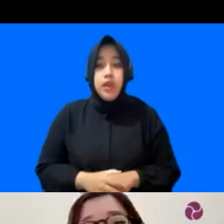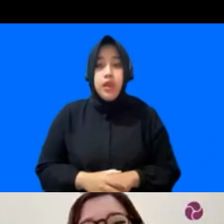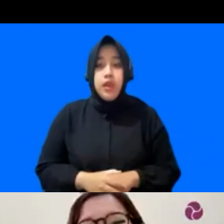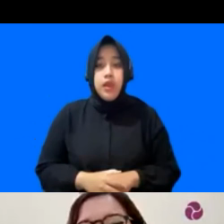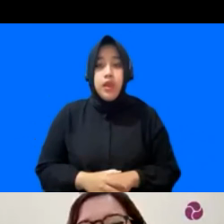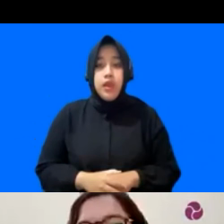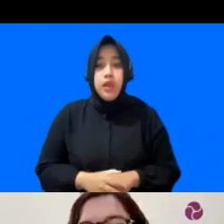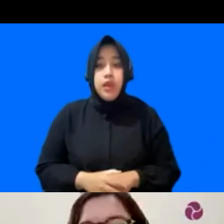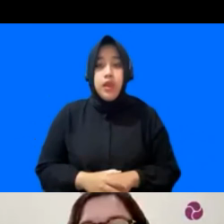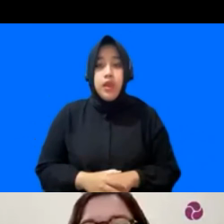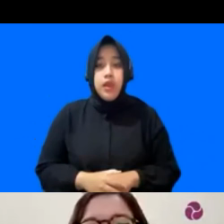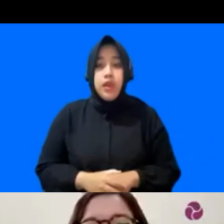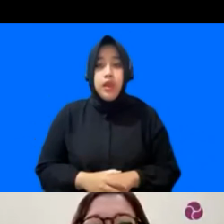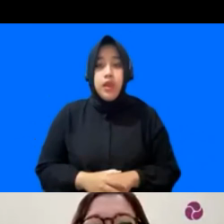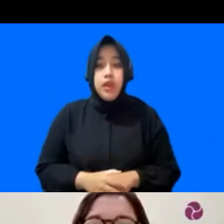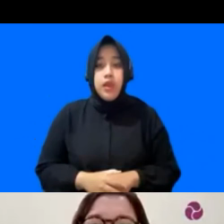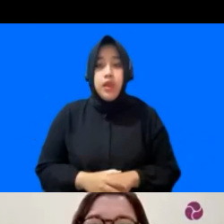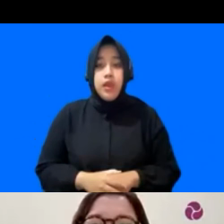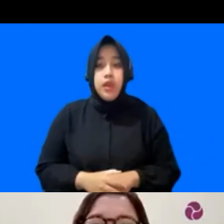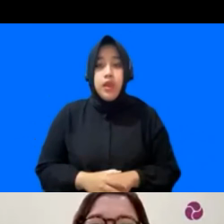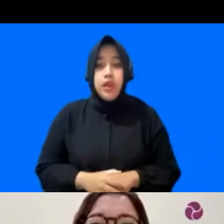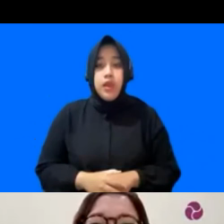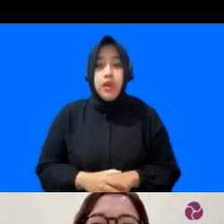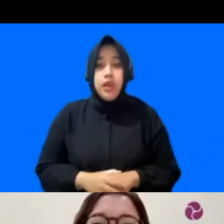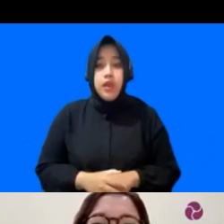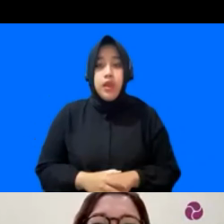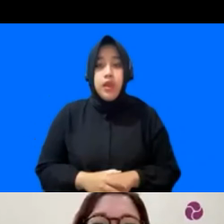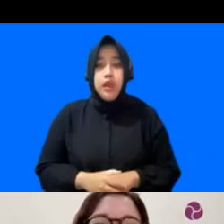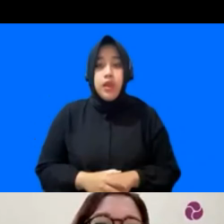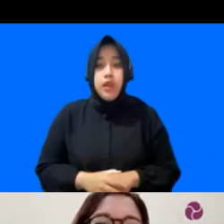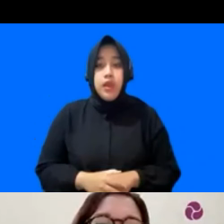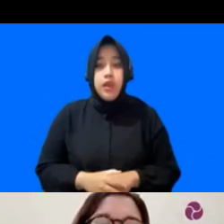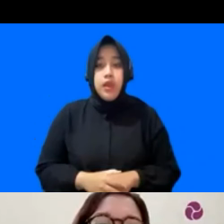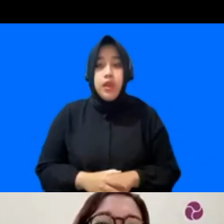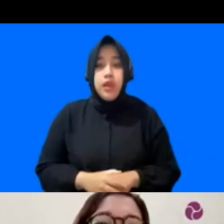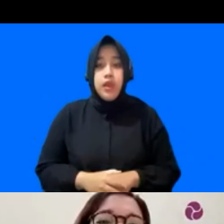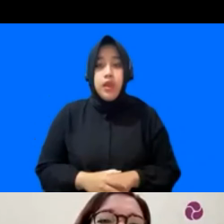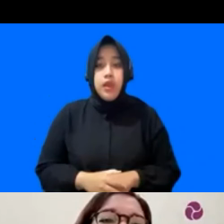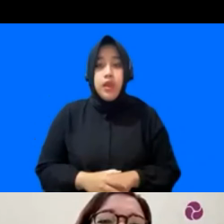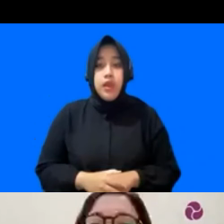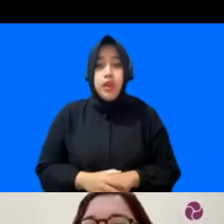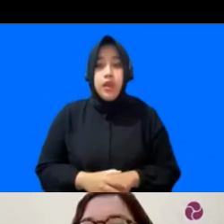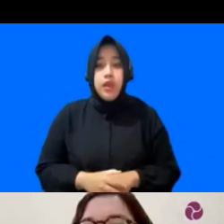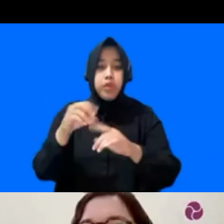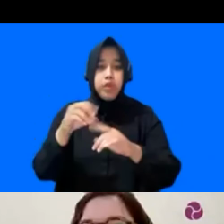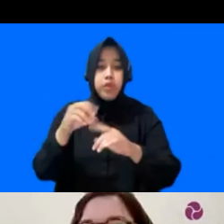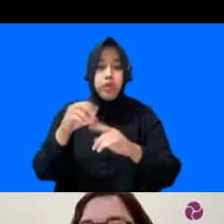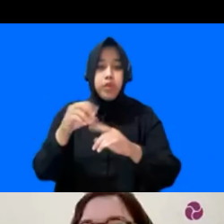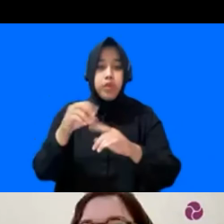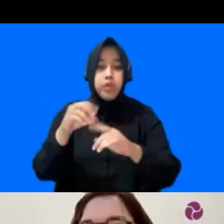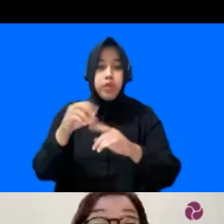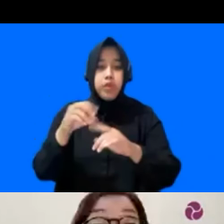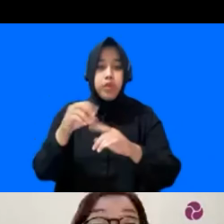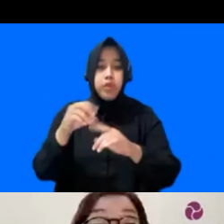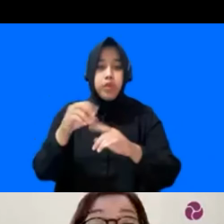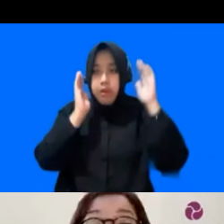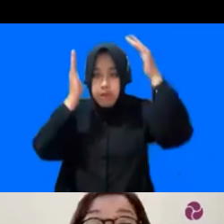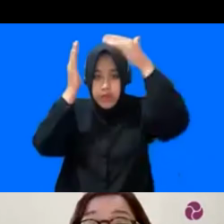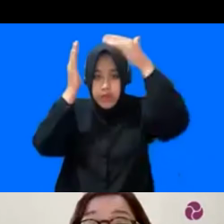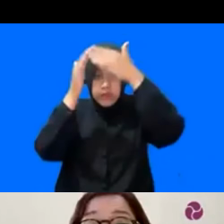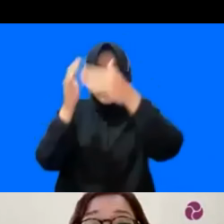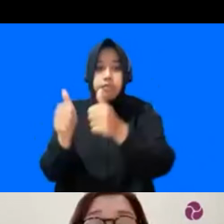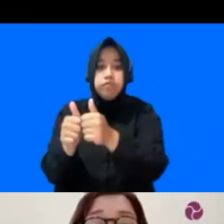City, Indonesia, and a very well-known inclusion champion. The mayor will be speaking in Bahasa Indonesia.